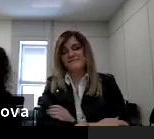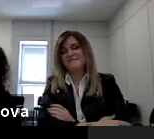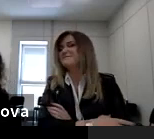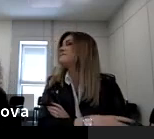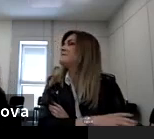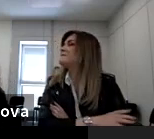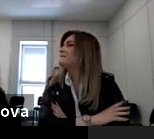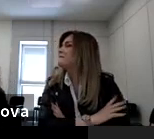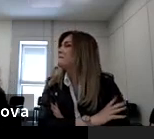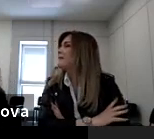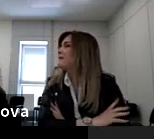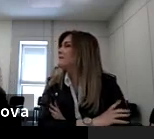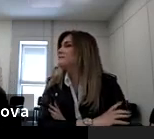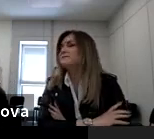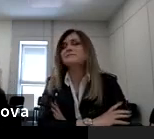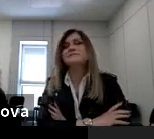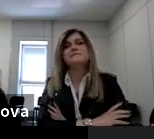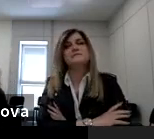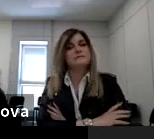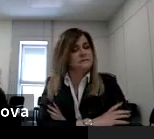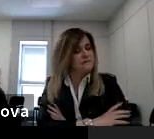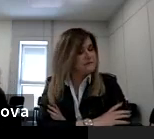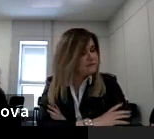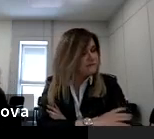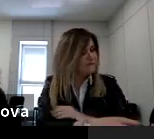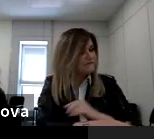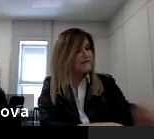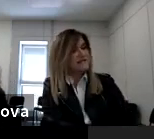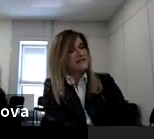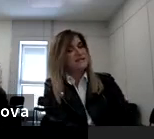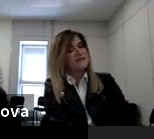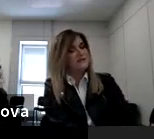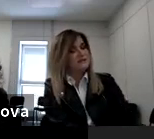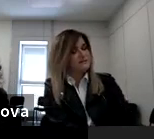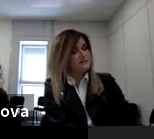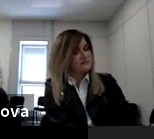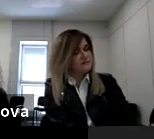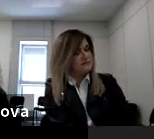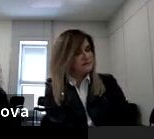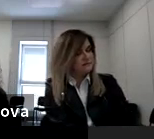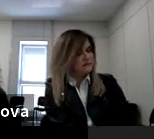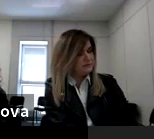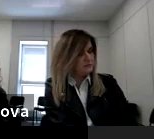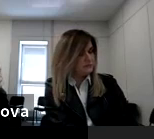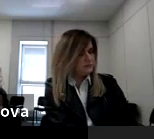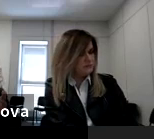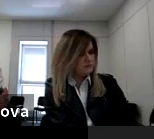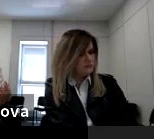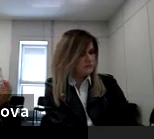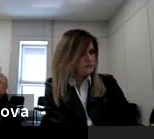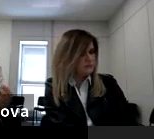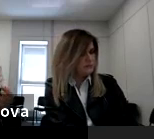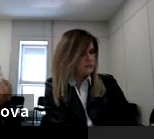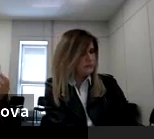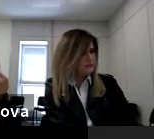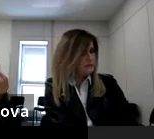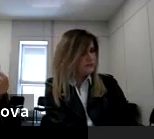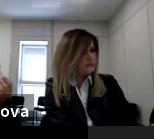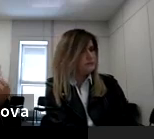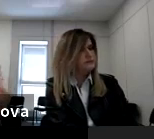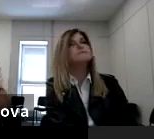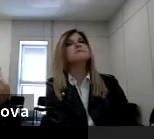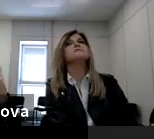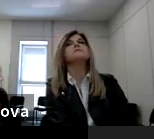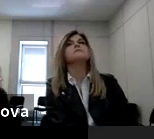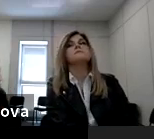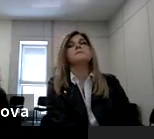So we start making new luminaires from the research. Research about it